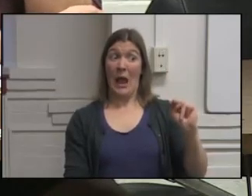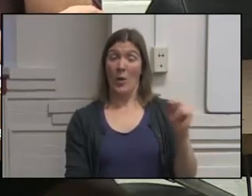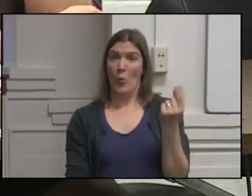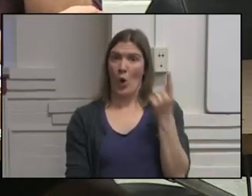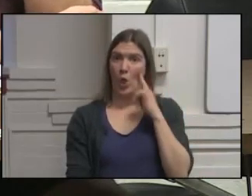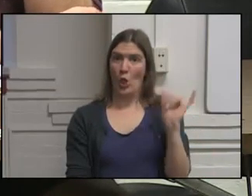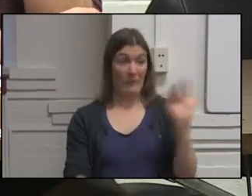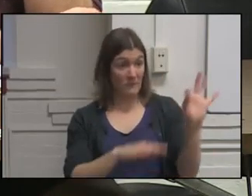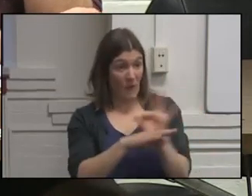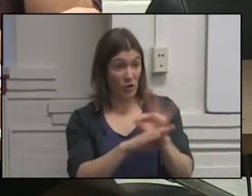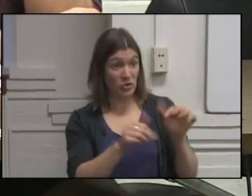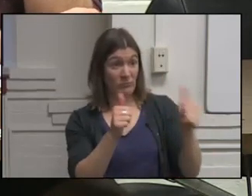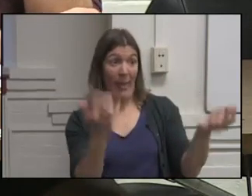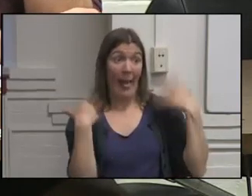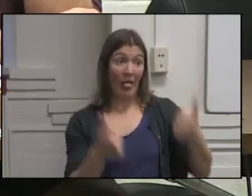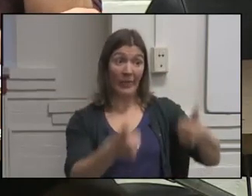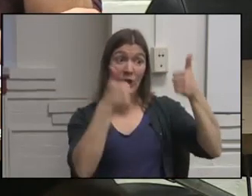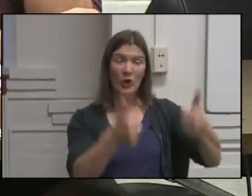the function